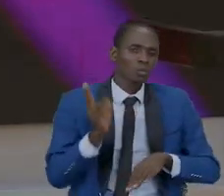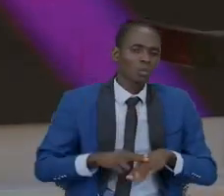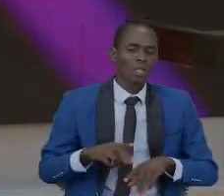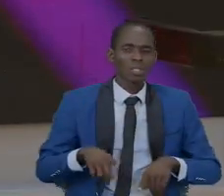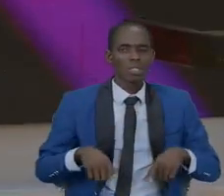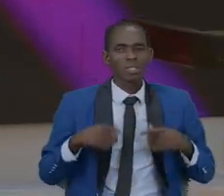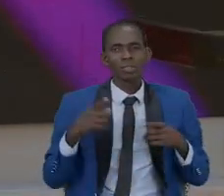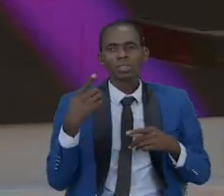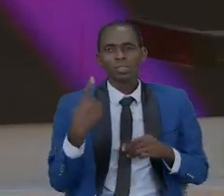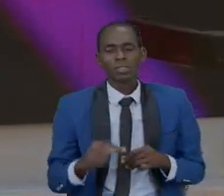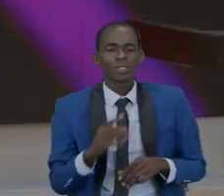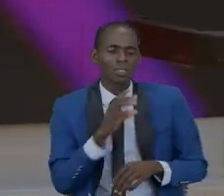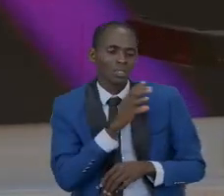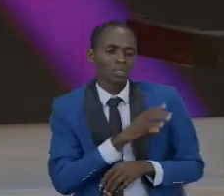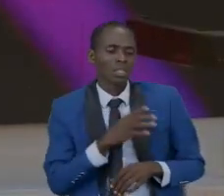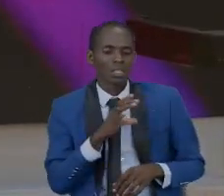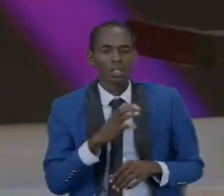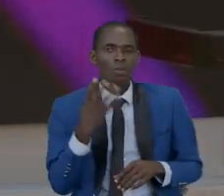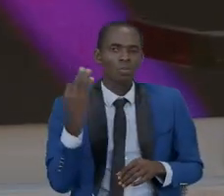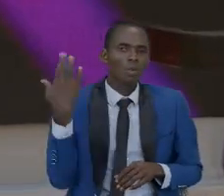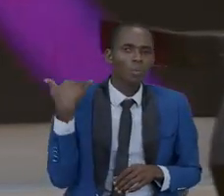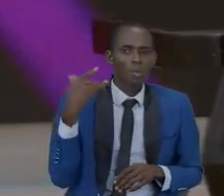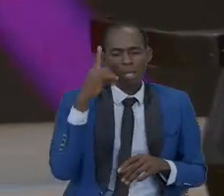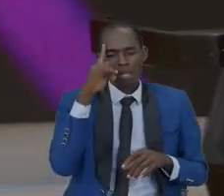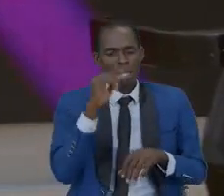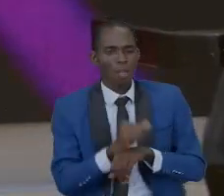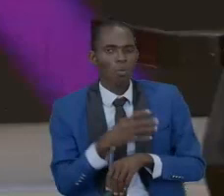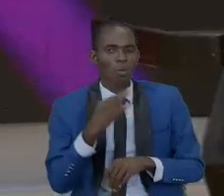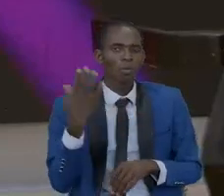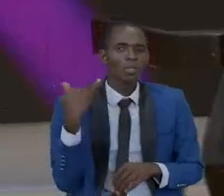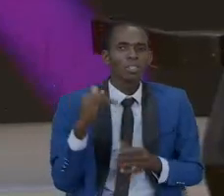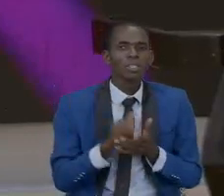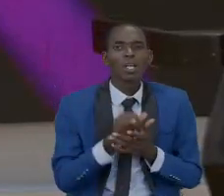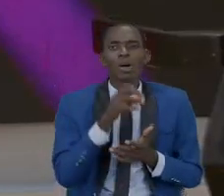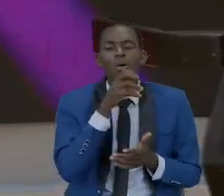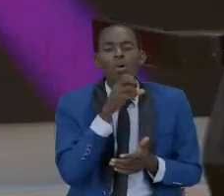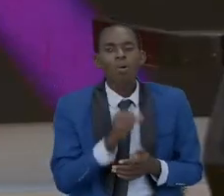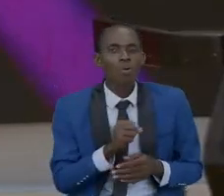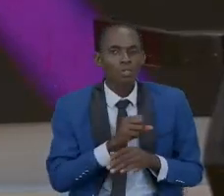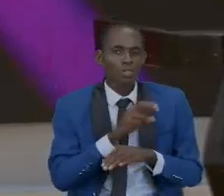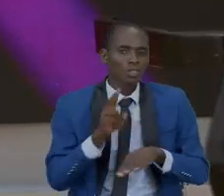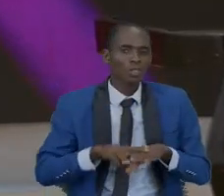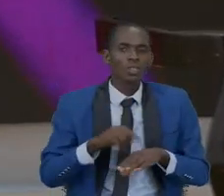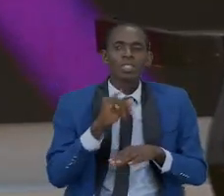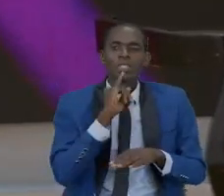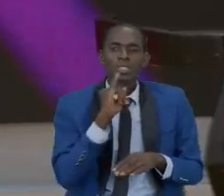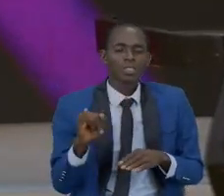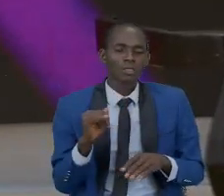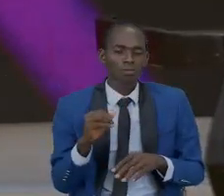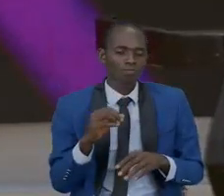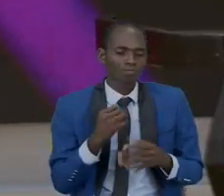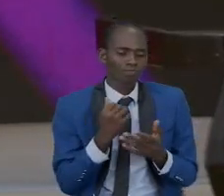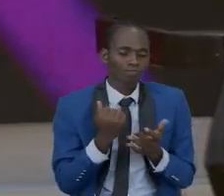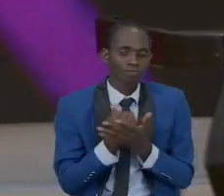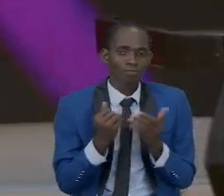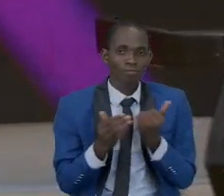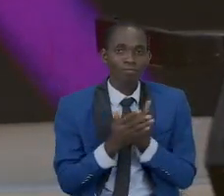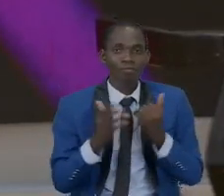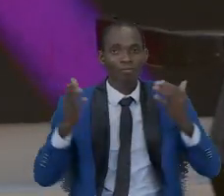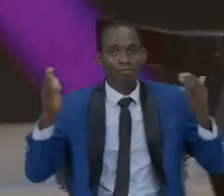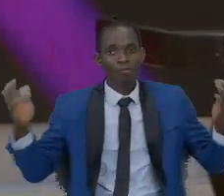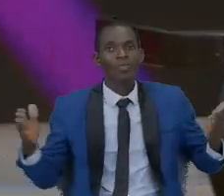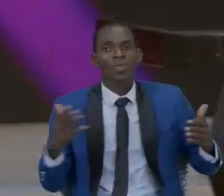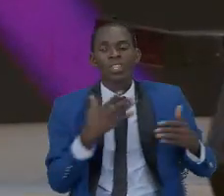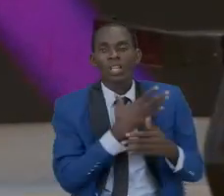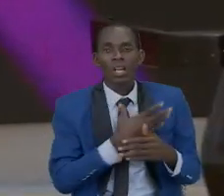character of the past the heartbeat of the past that old nature is crucified and makes impotent and